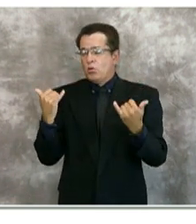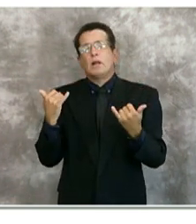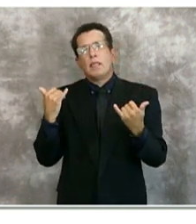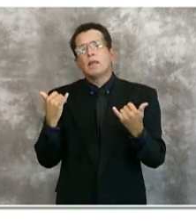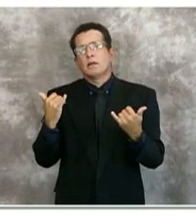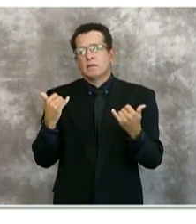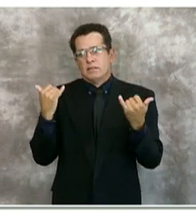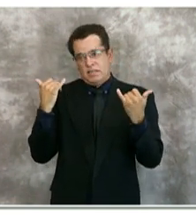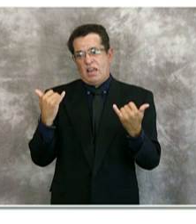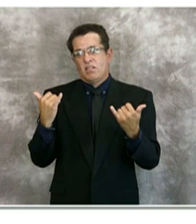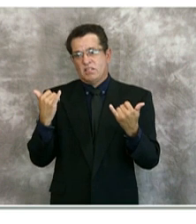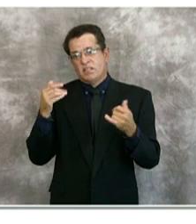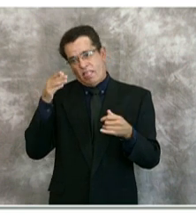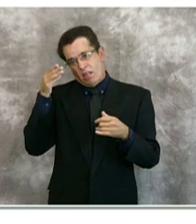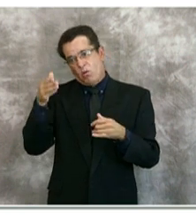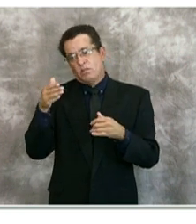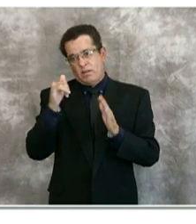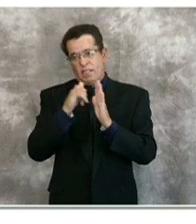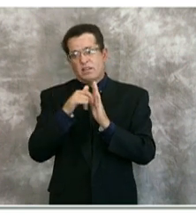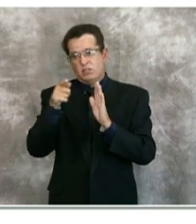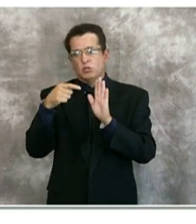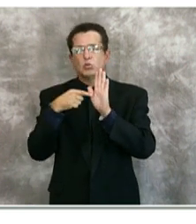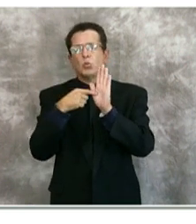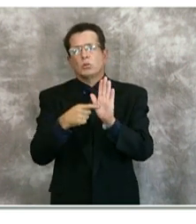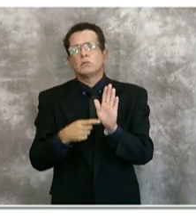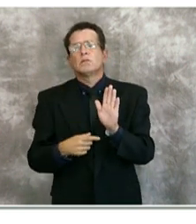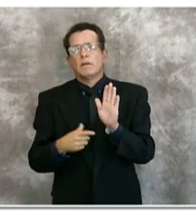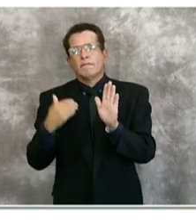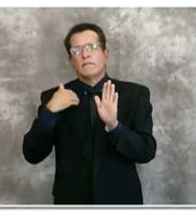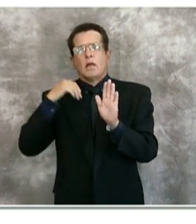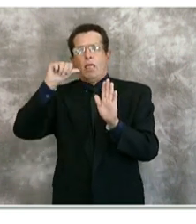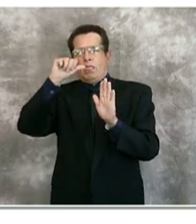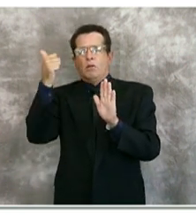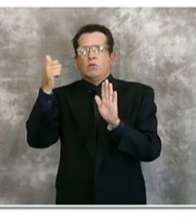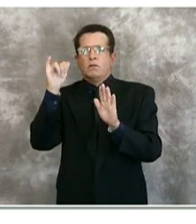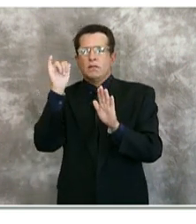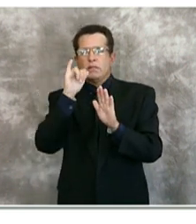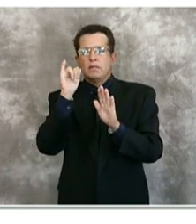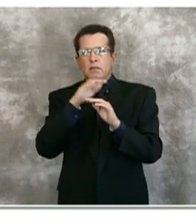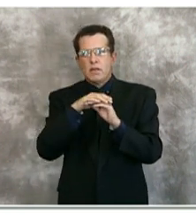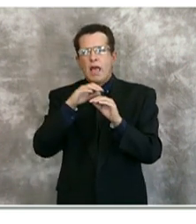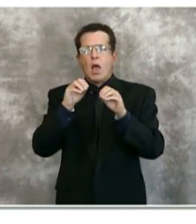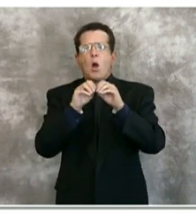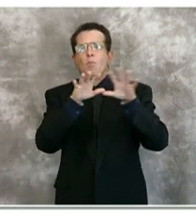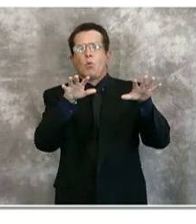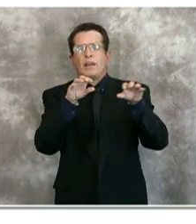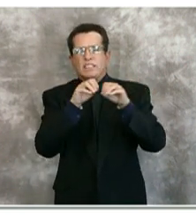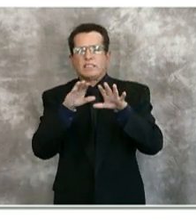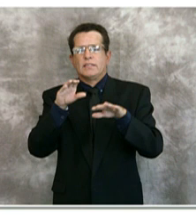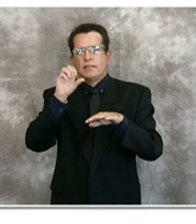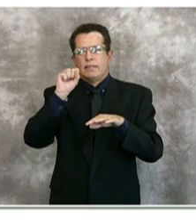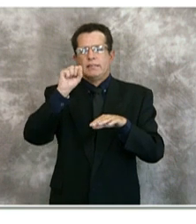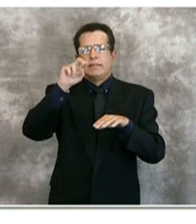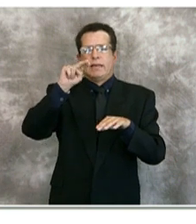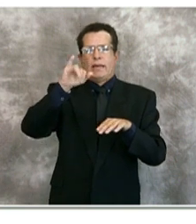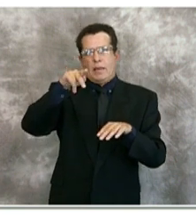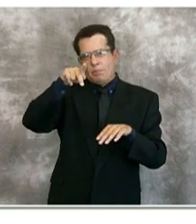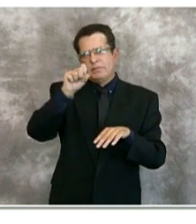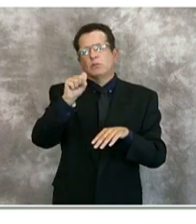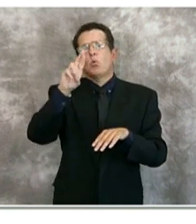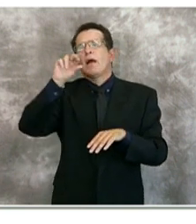currently in place, and this excludes the other outbreaks such as SNFs and congregate care